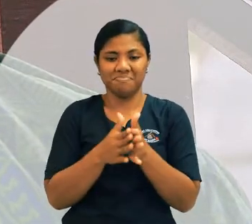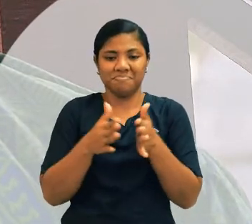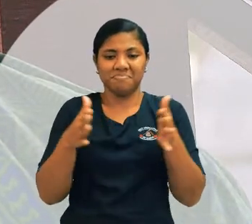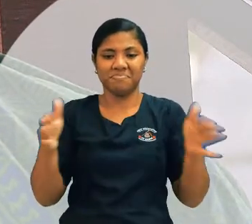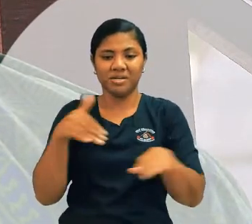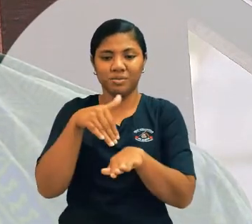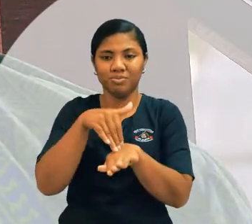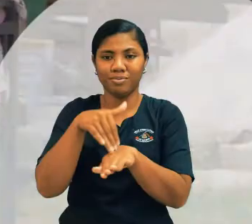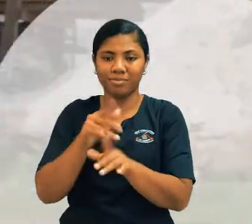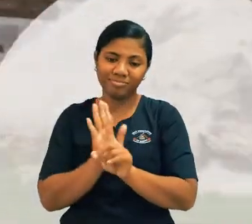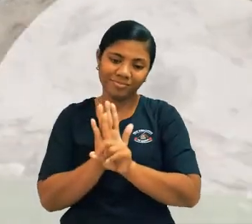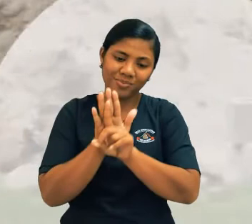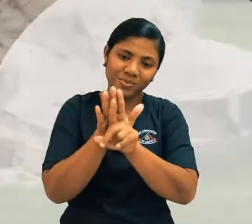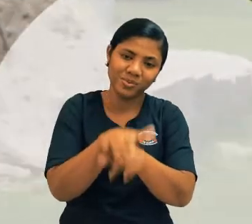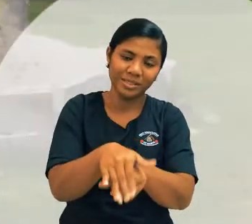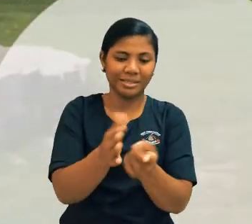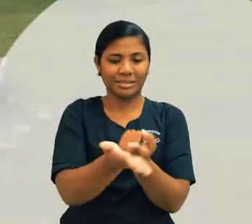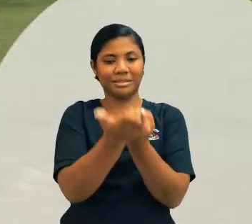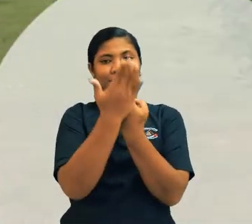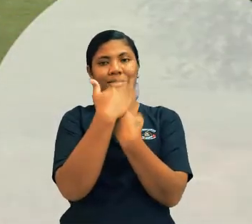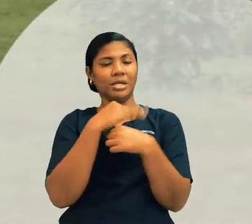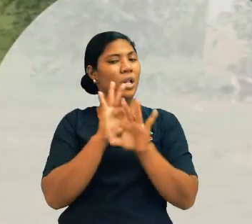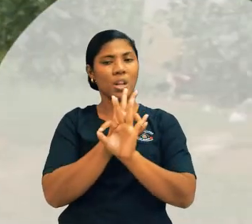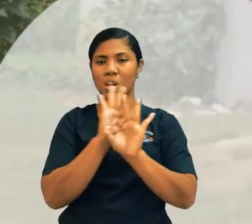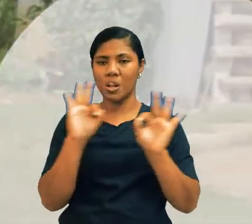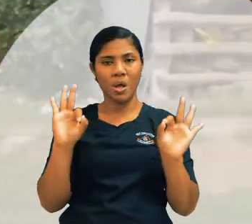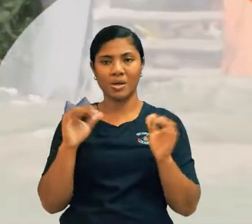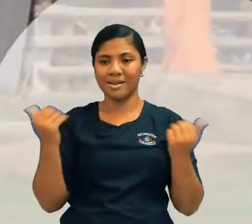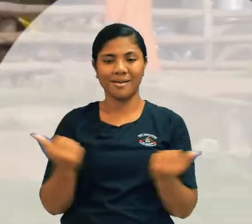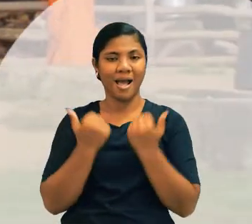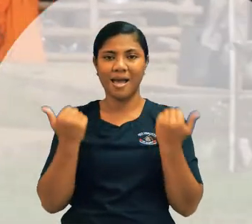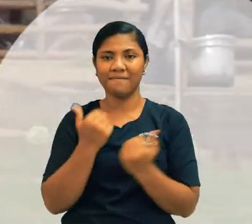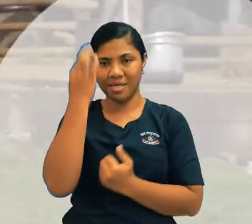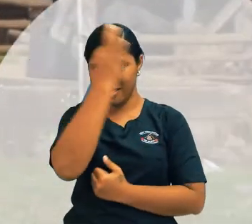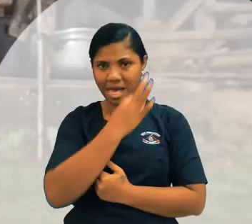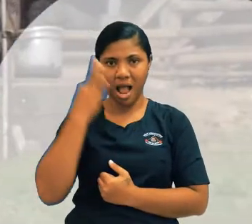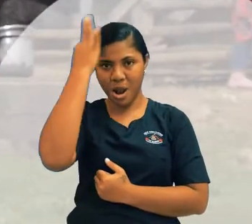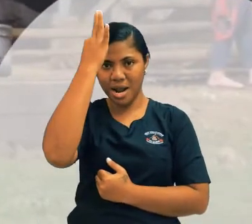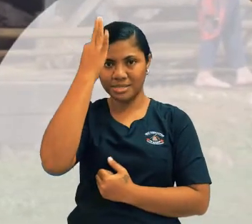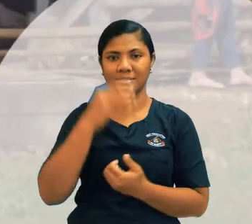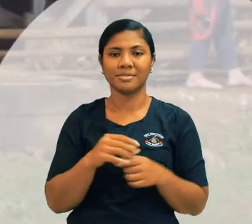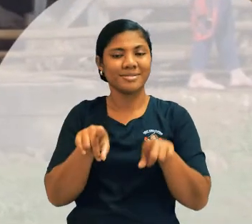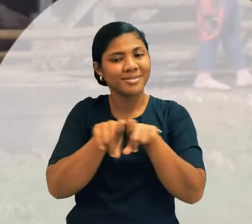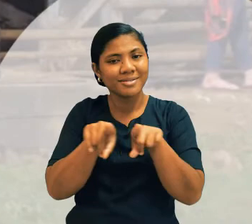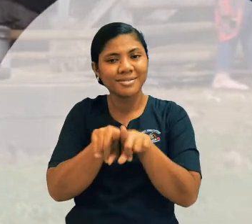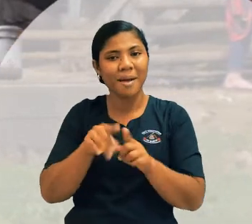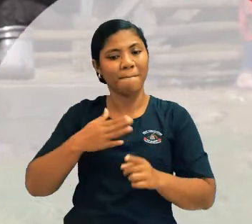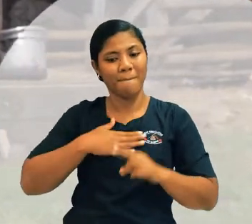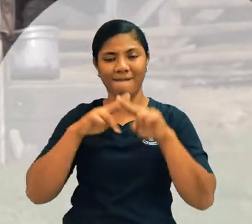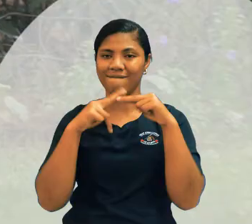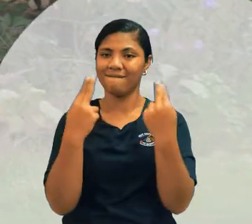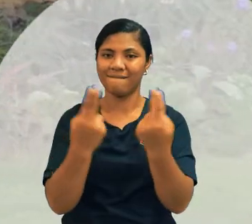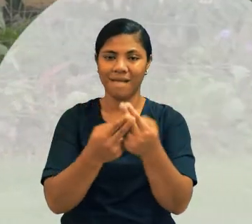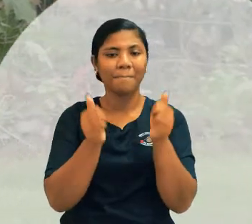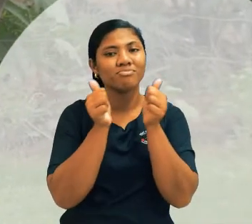tipi o lato i tu la whenga nunga, o lea whianga te le la lea le woi e tono se mātua ai. ona o le faa mai ia wa